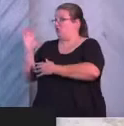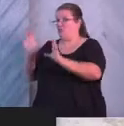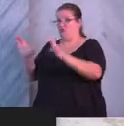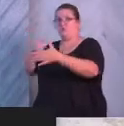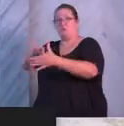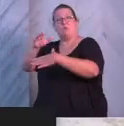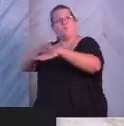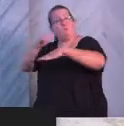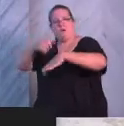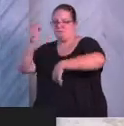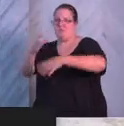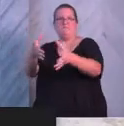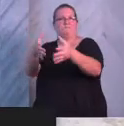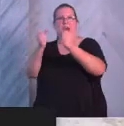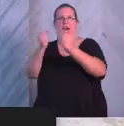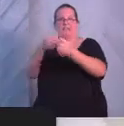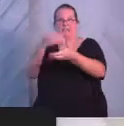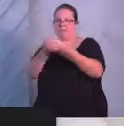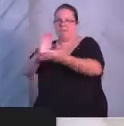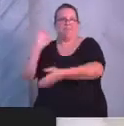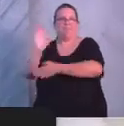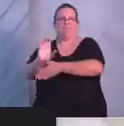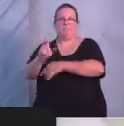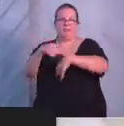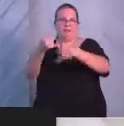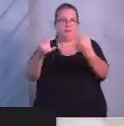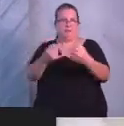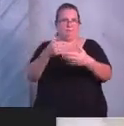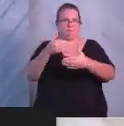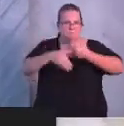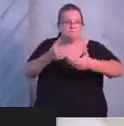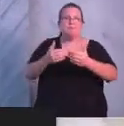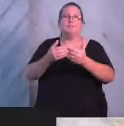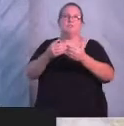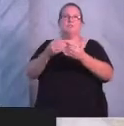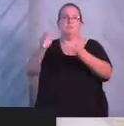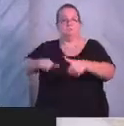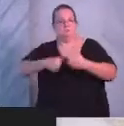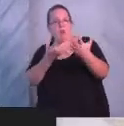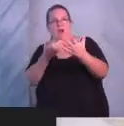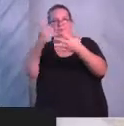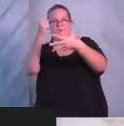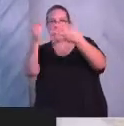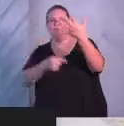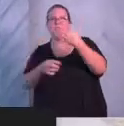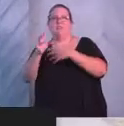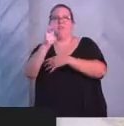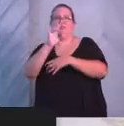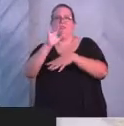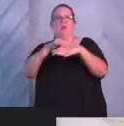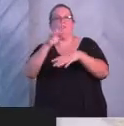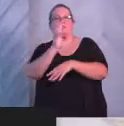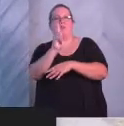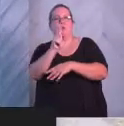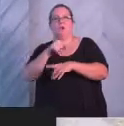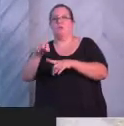for a swift timeline and funding to deliver on the Truth and Reconciliation calls for action 71 to 76 involving